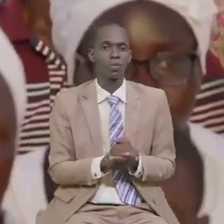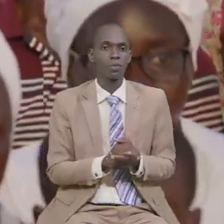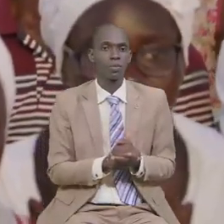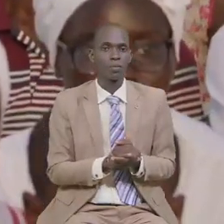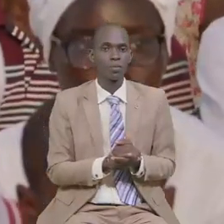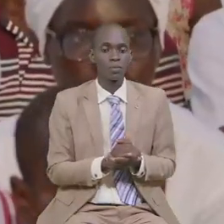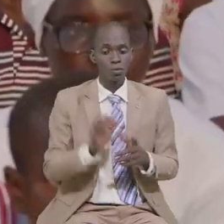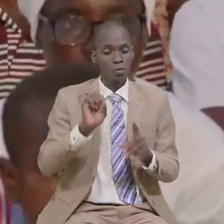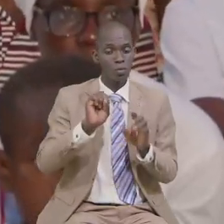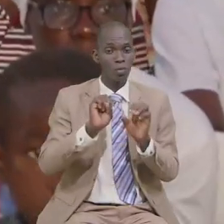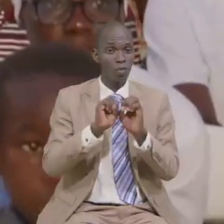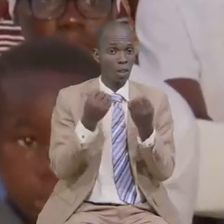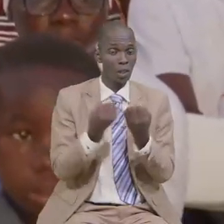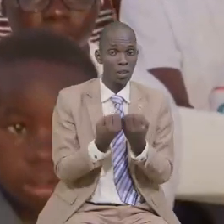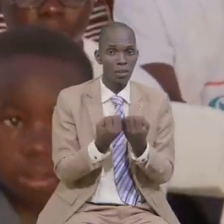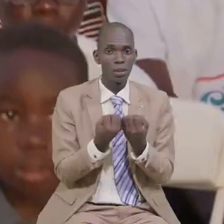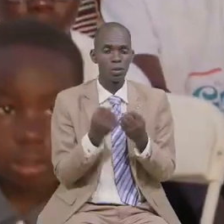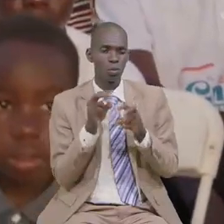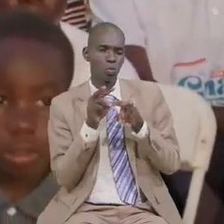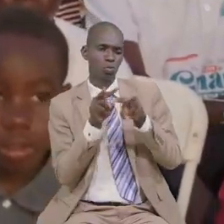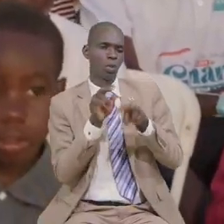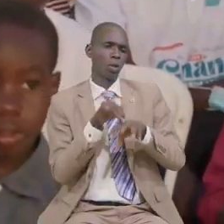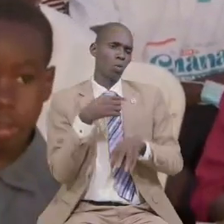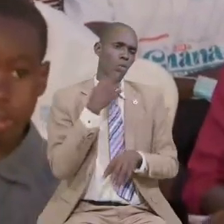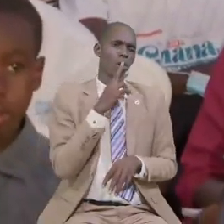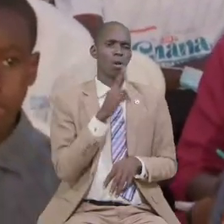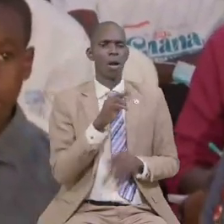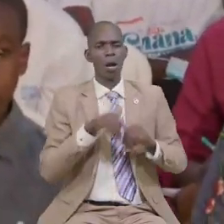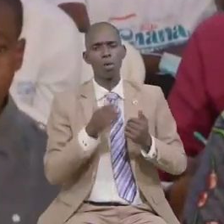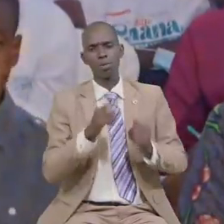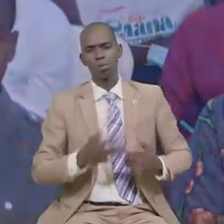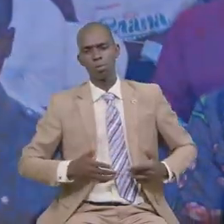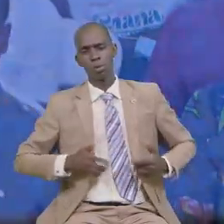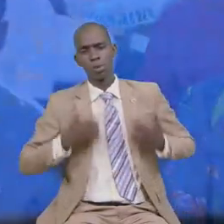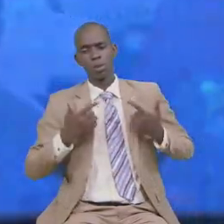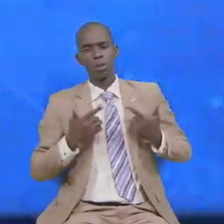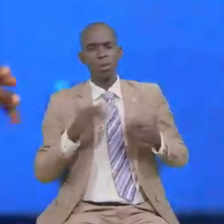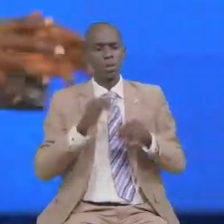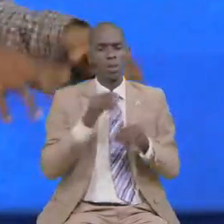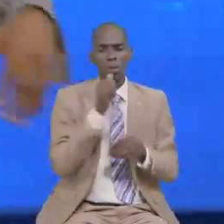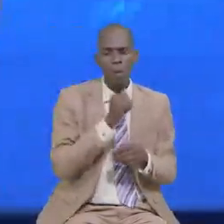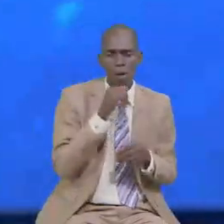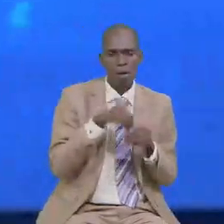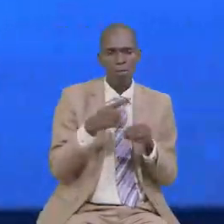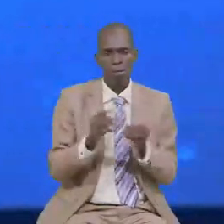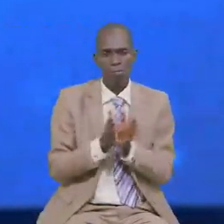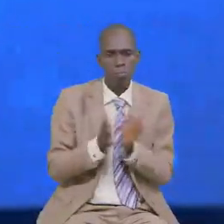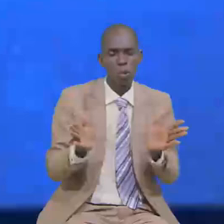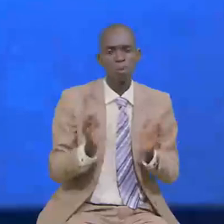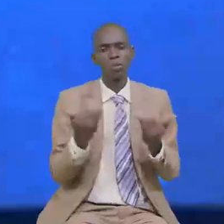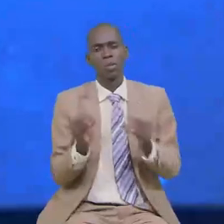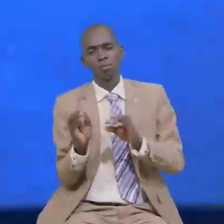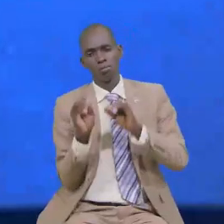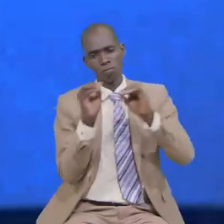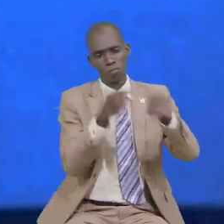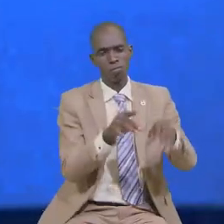Society, looking at who you are, how you live, in the private, in the public, they conferred that name